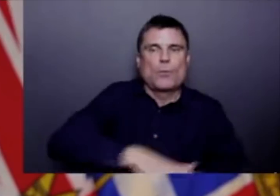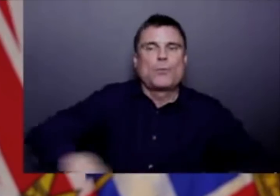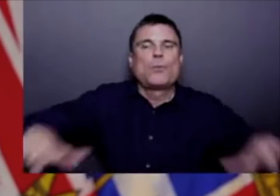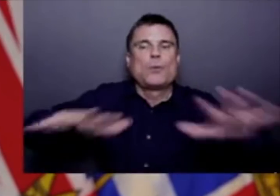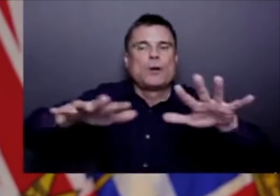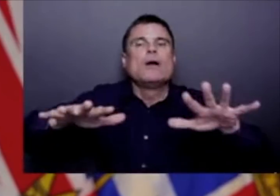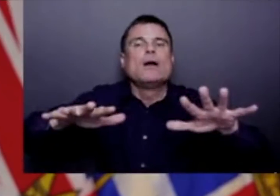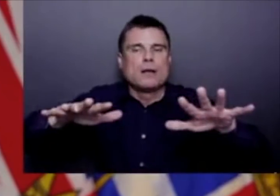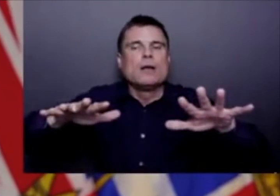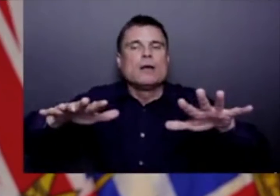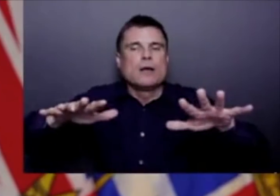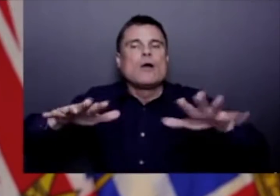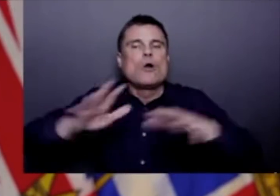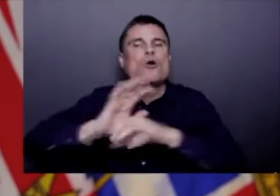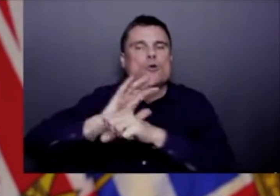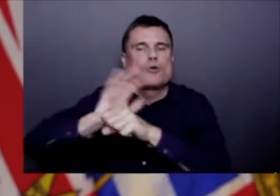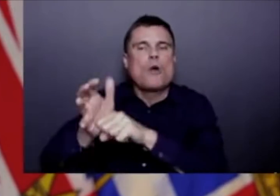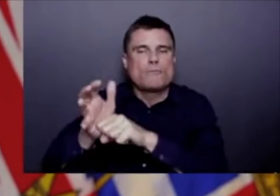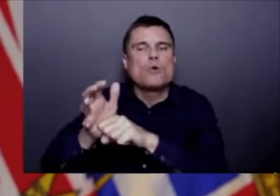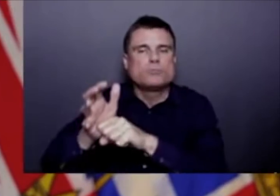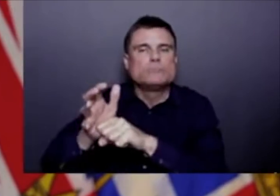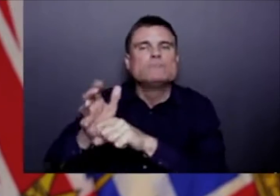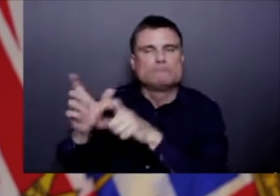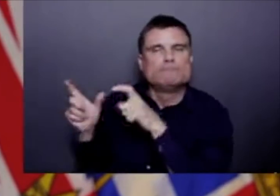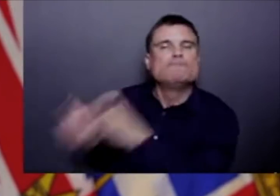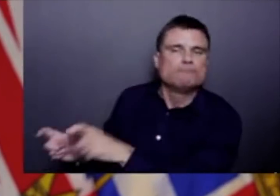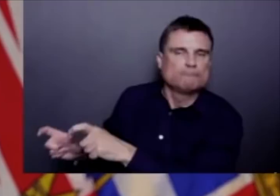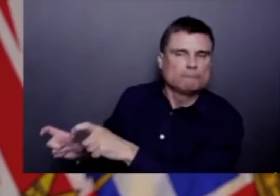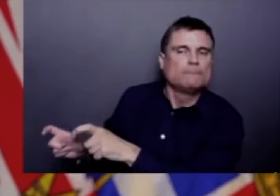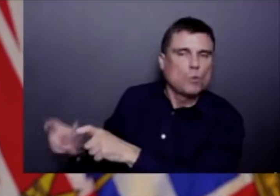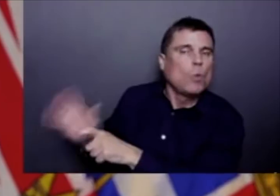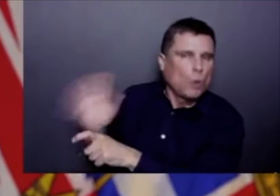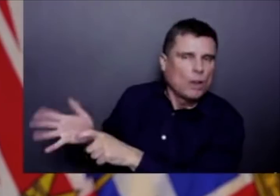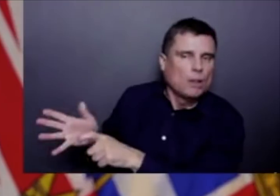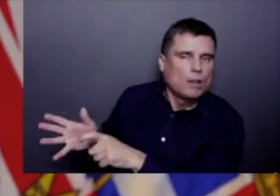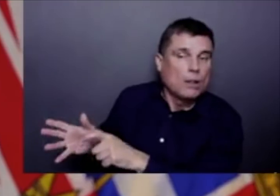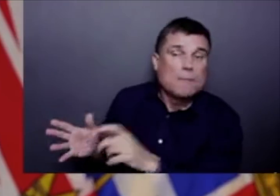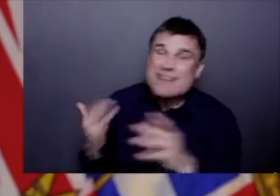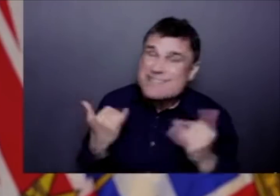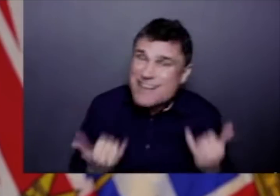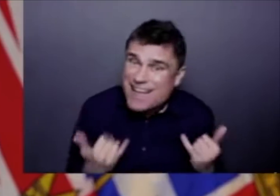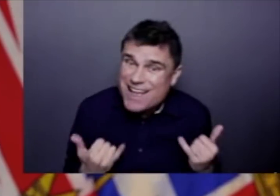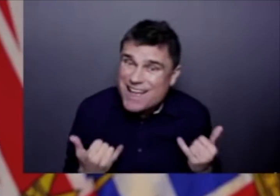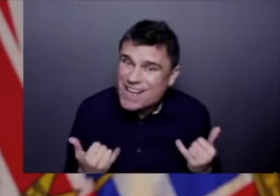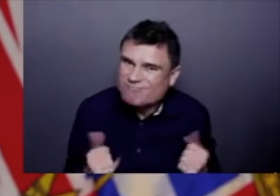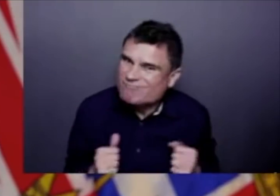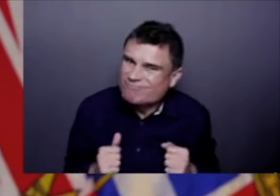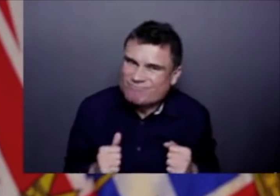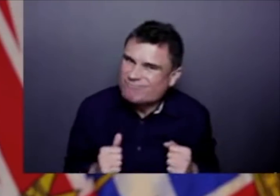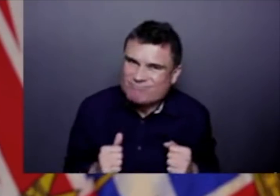be complacent, and it's going to be so important last week, this week, next week,